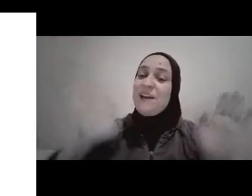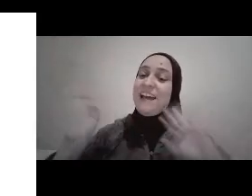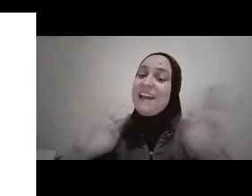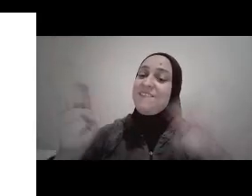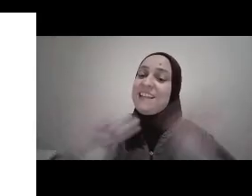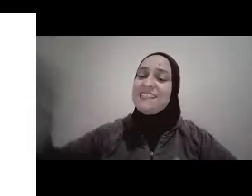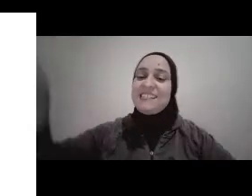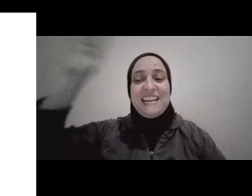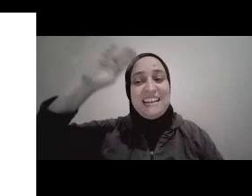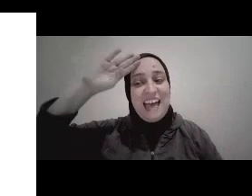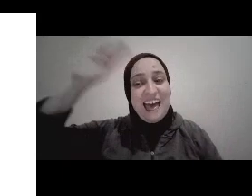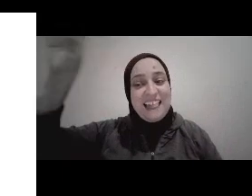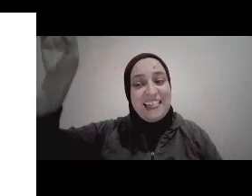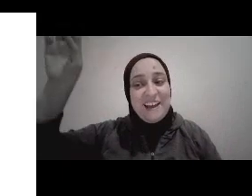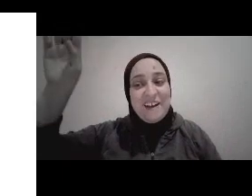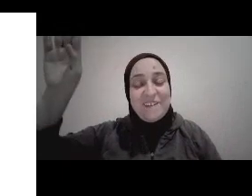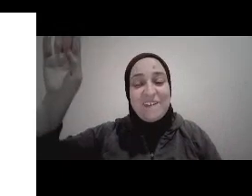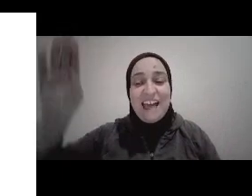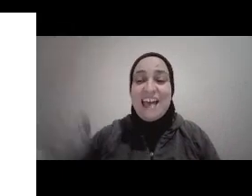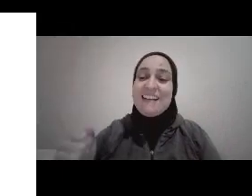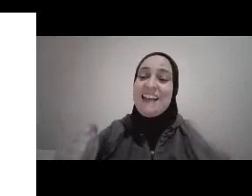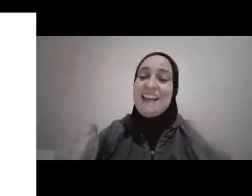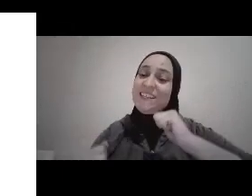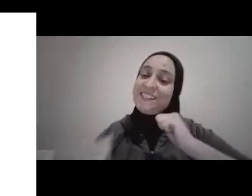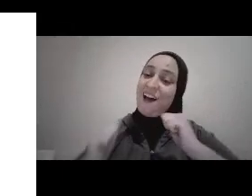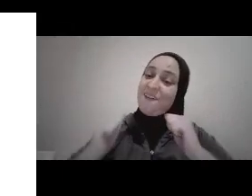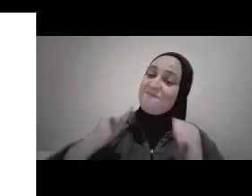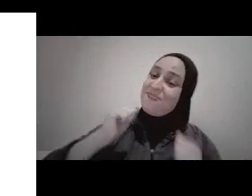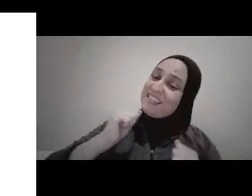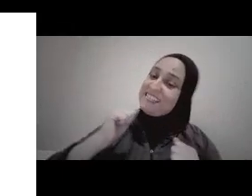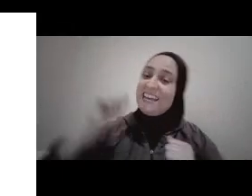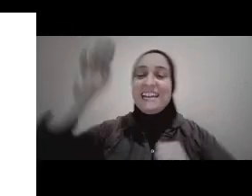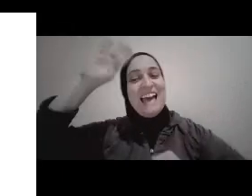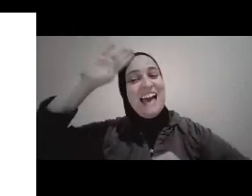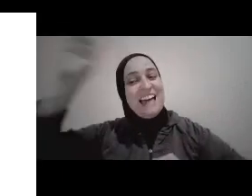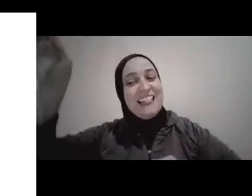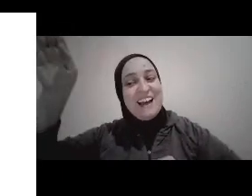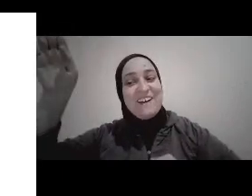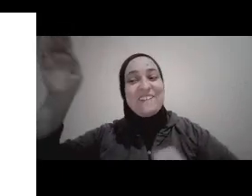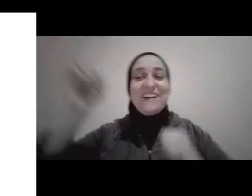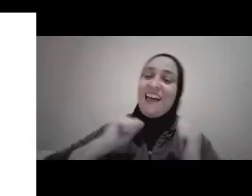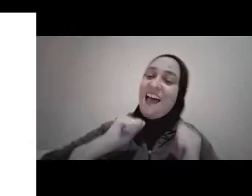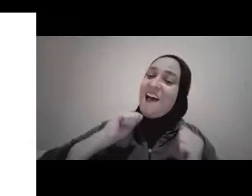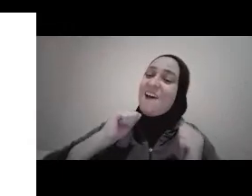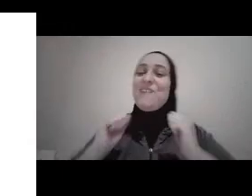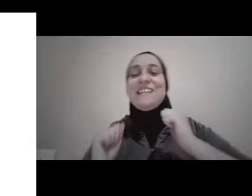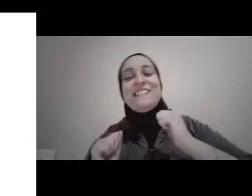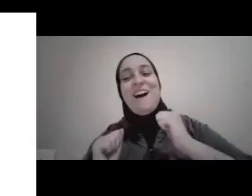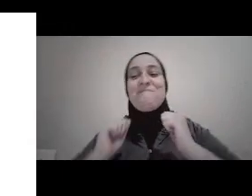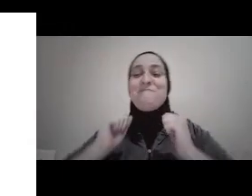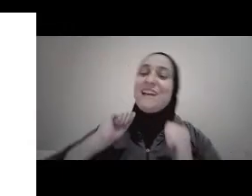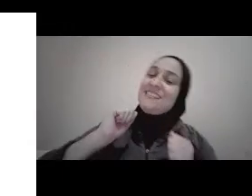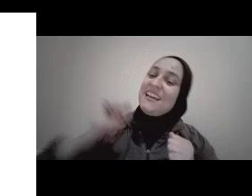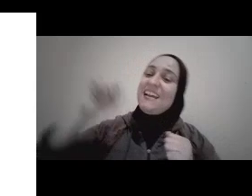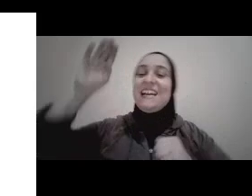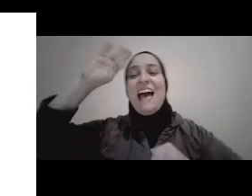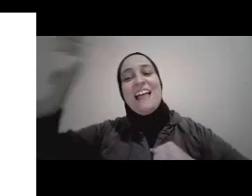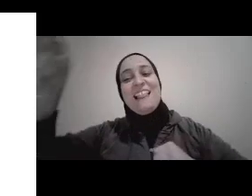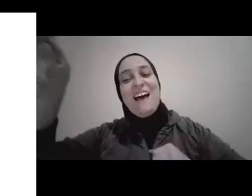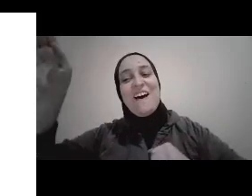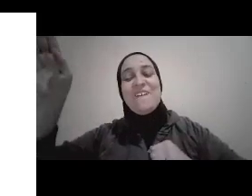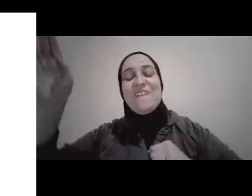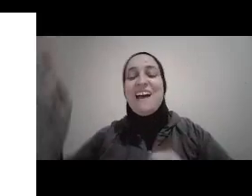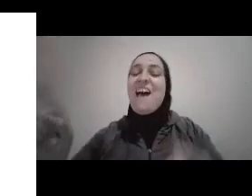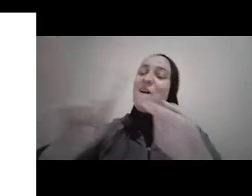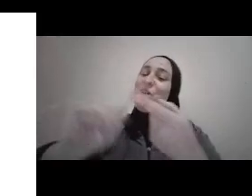we wave and sing hello. Now we stomp and sing hello. We stomp and sing